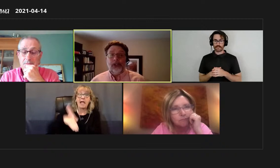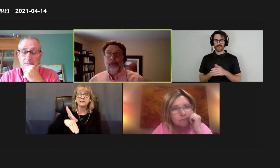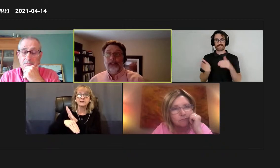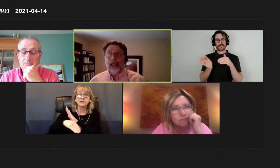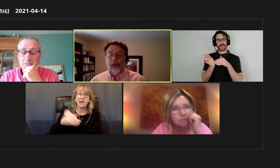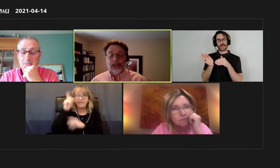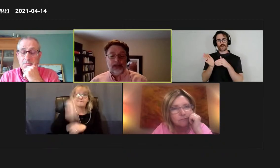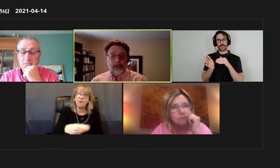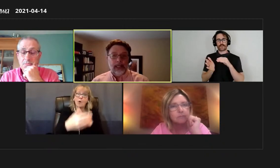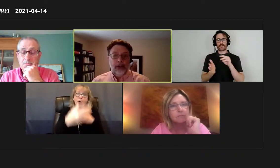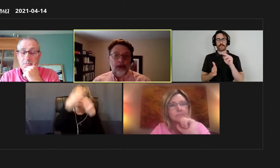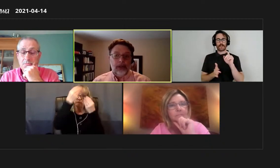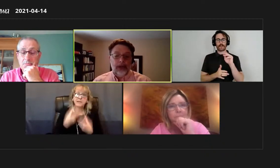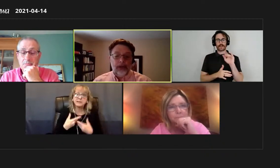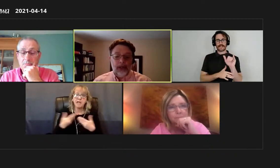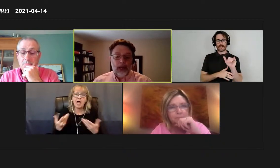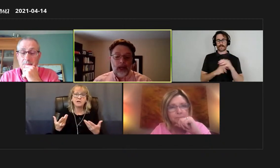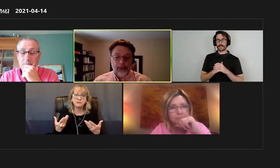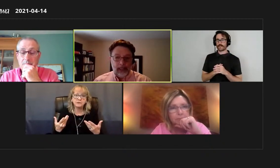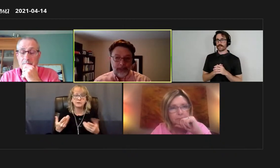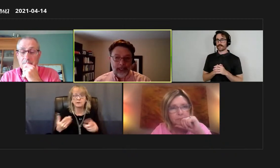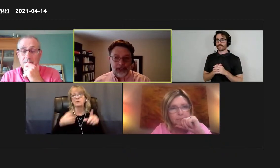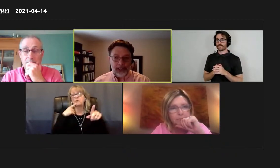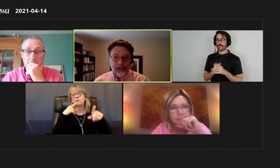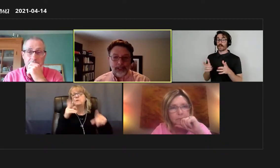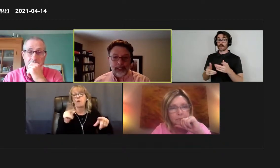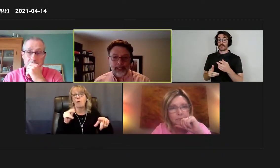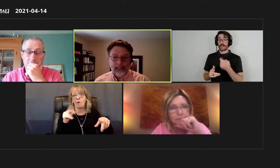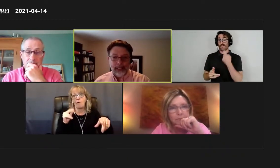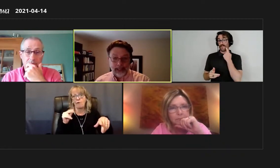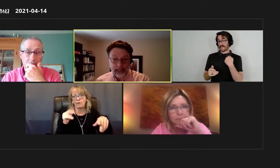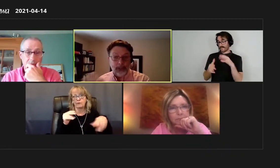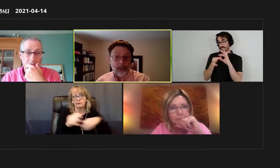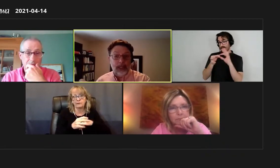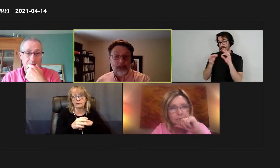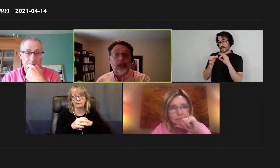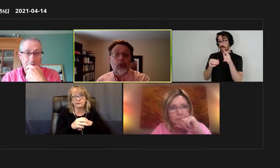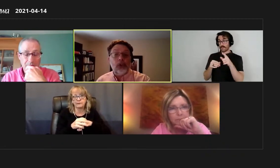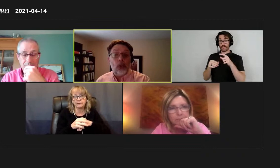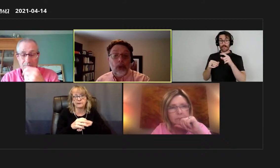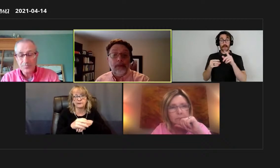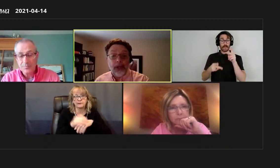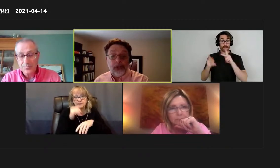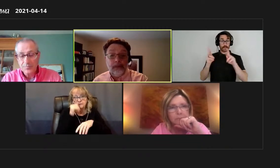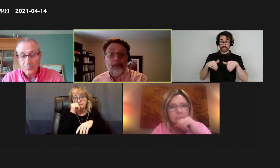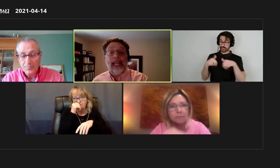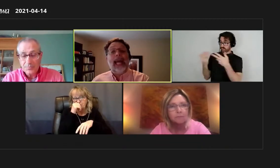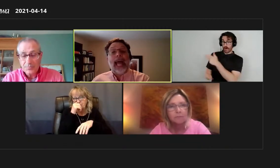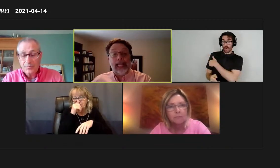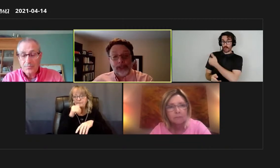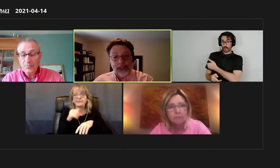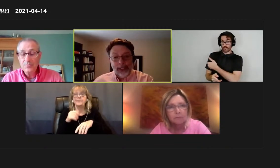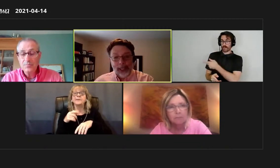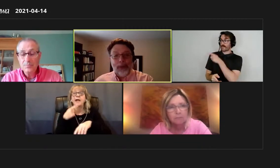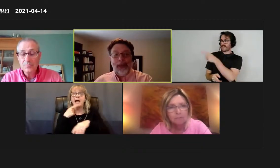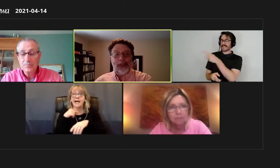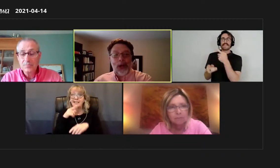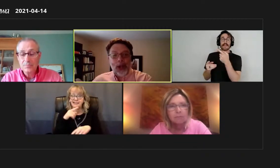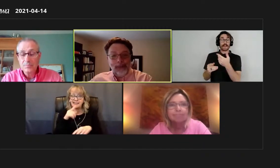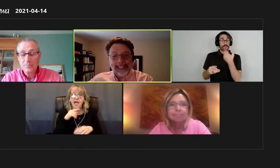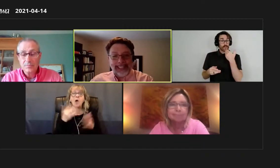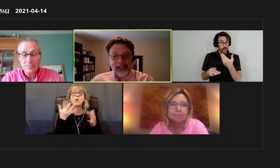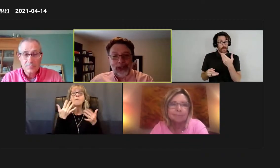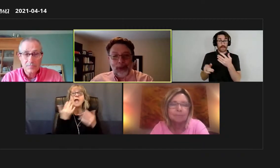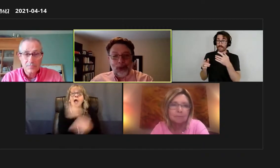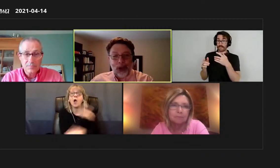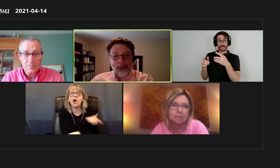question, because, as I said earlier, the hospitalizations is a trustworthy measure, but it lags. Like by the time